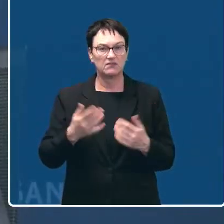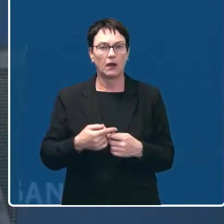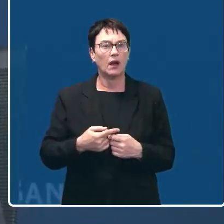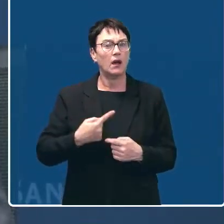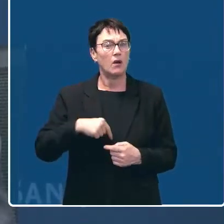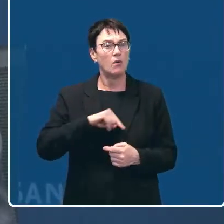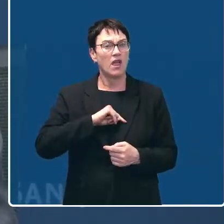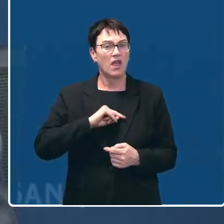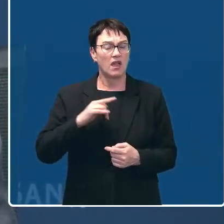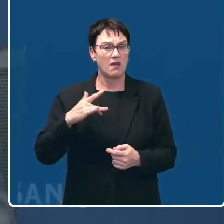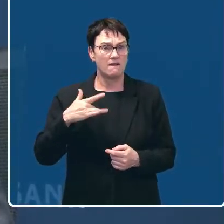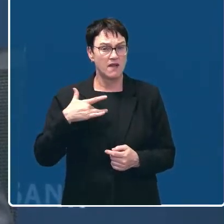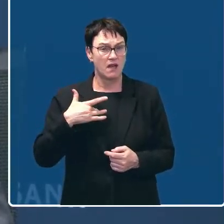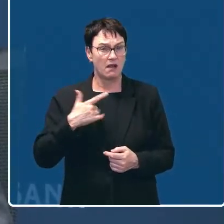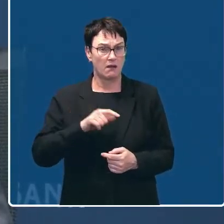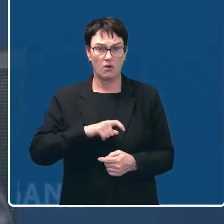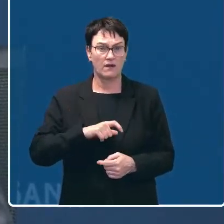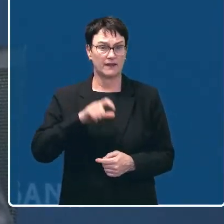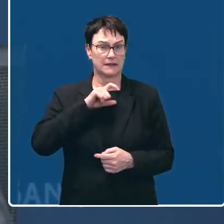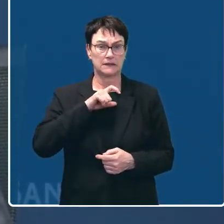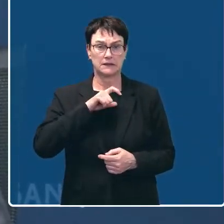confident that energy,